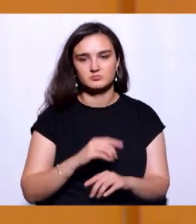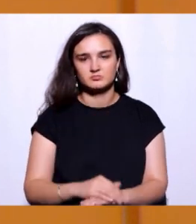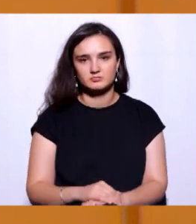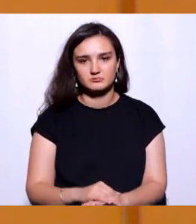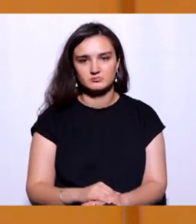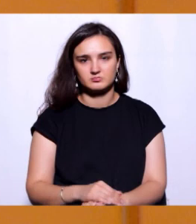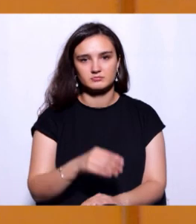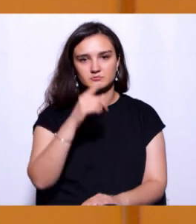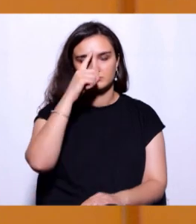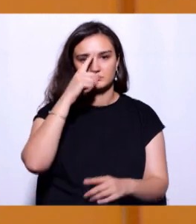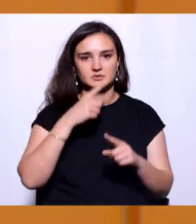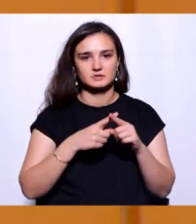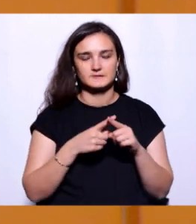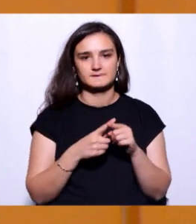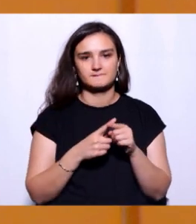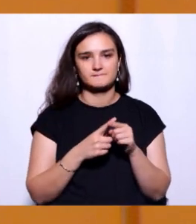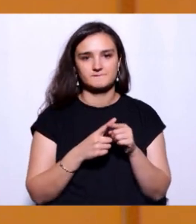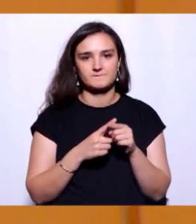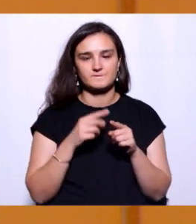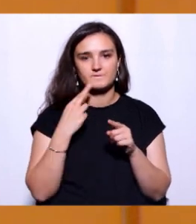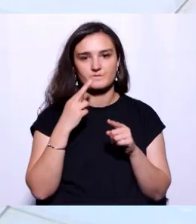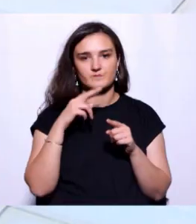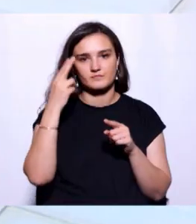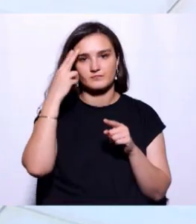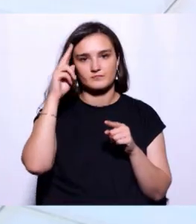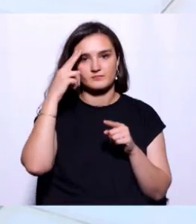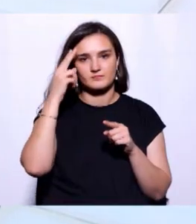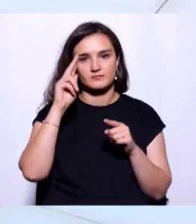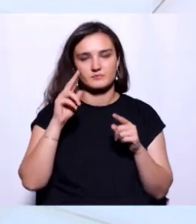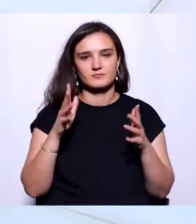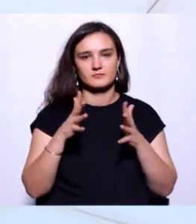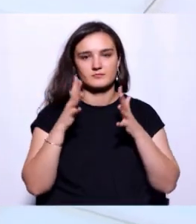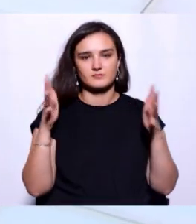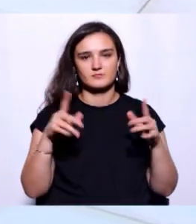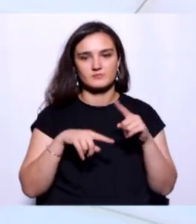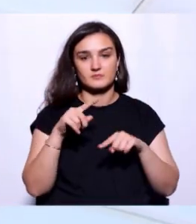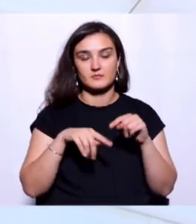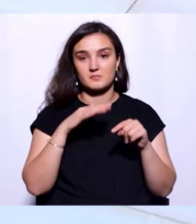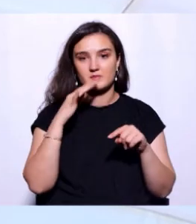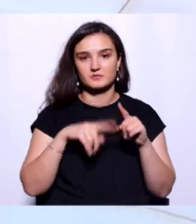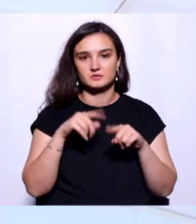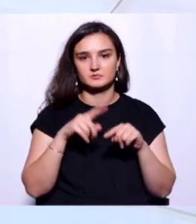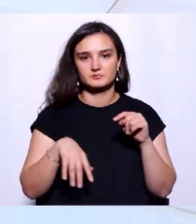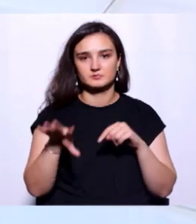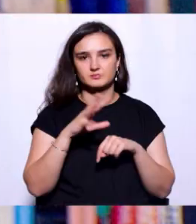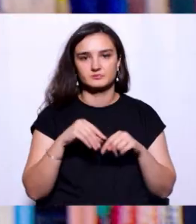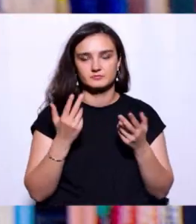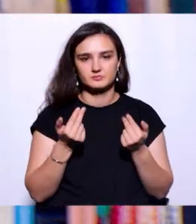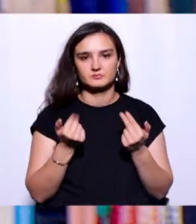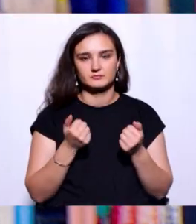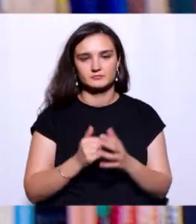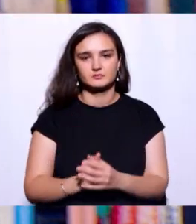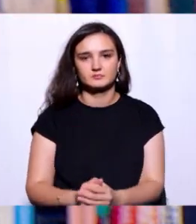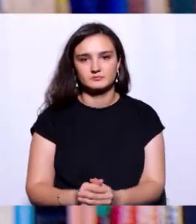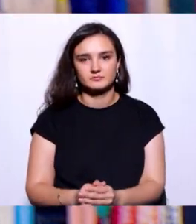sisters, a brother, aunts, uncles, and a lot of cousins. Wow, yes. Very big